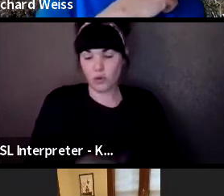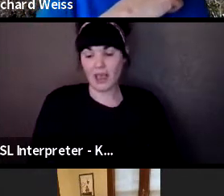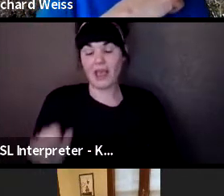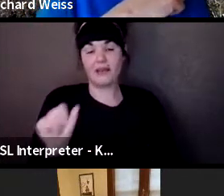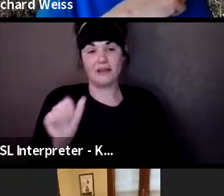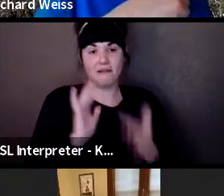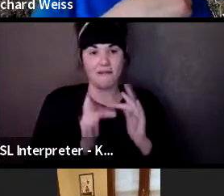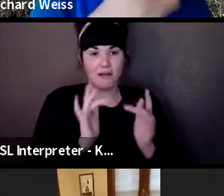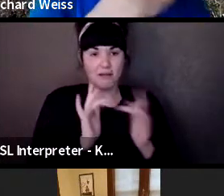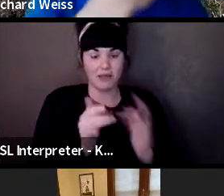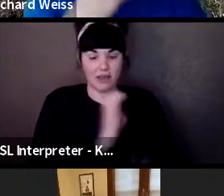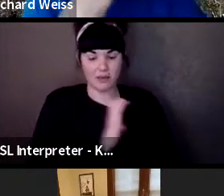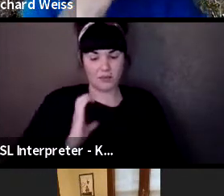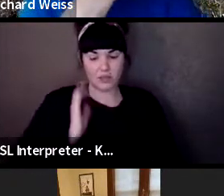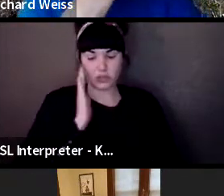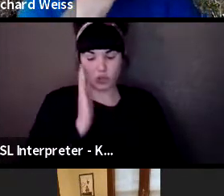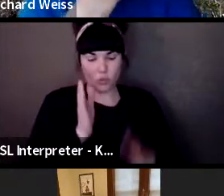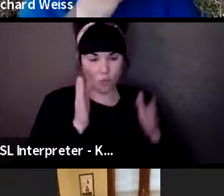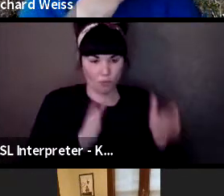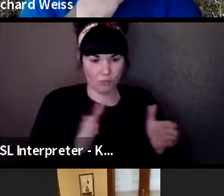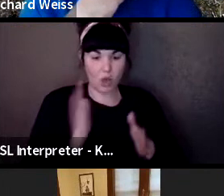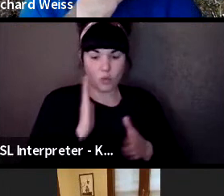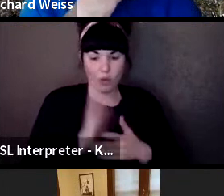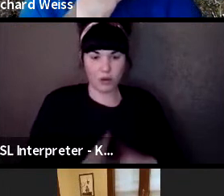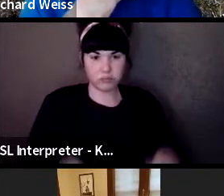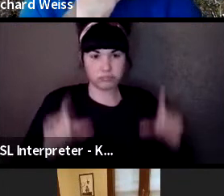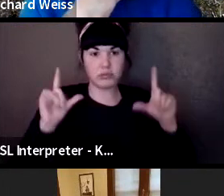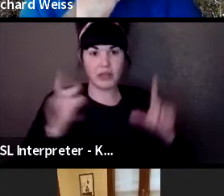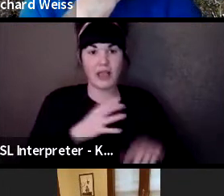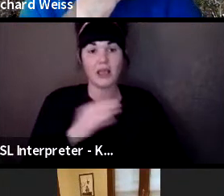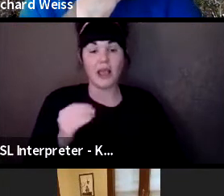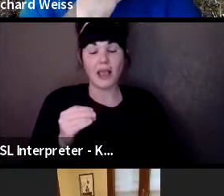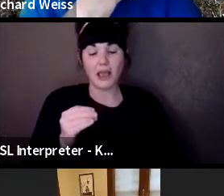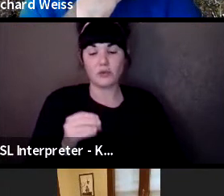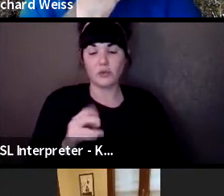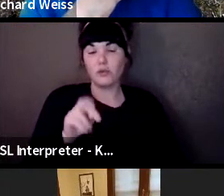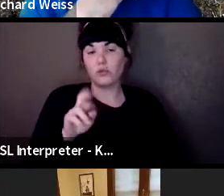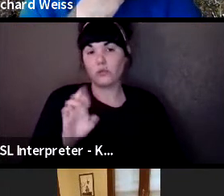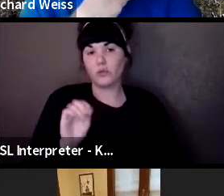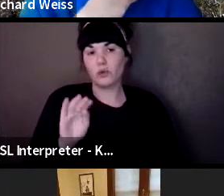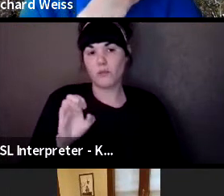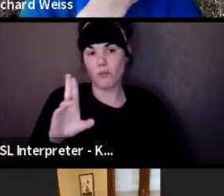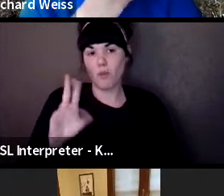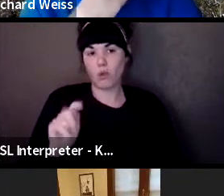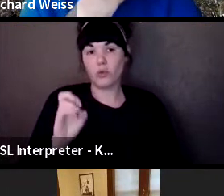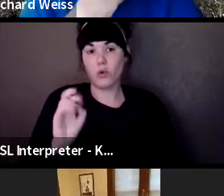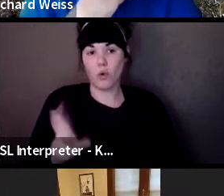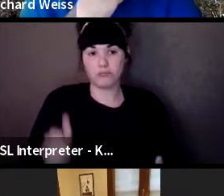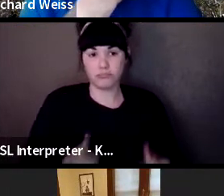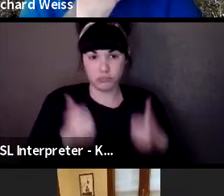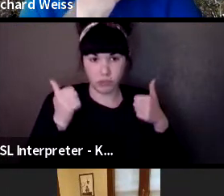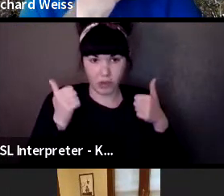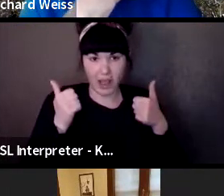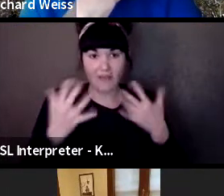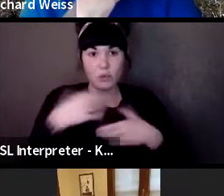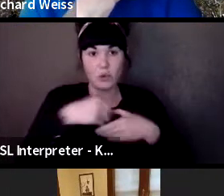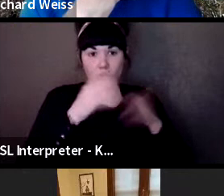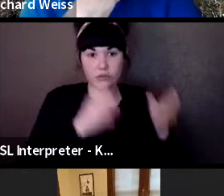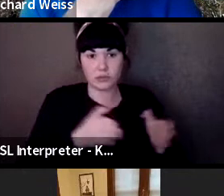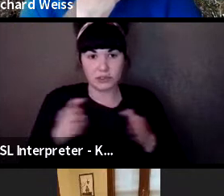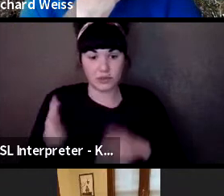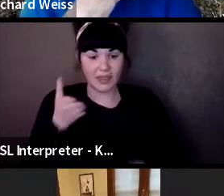public comment participants or remote public comment participants during that portion of the meeting. The setup will also allow for